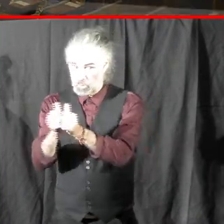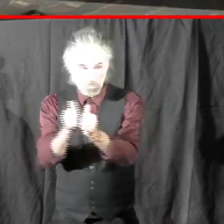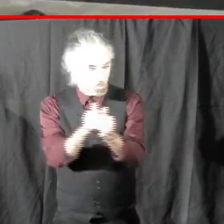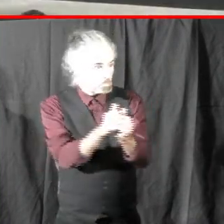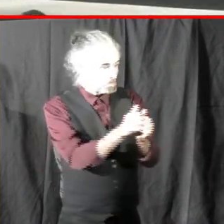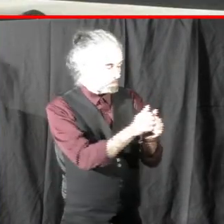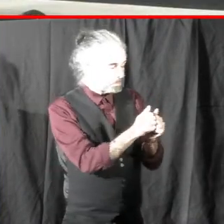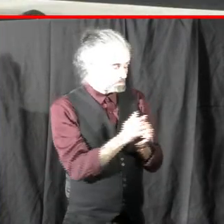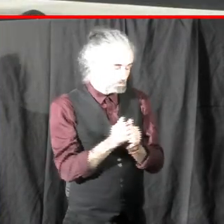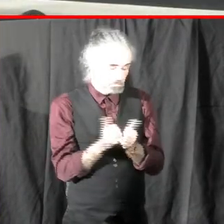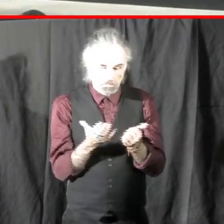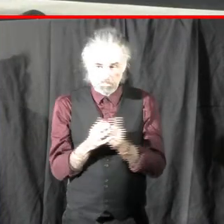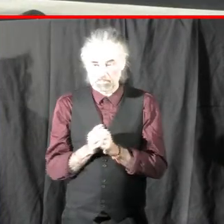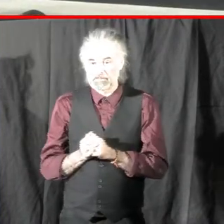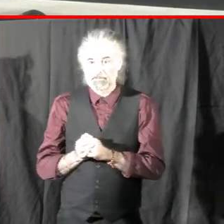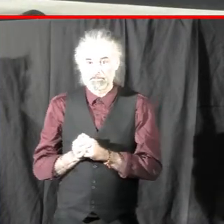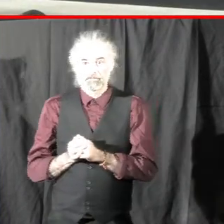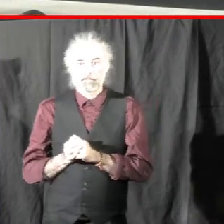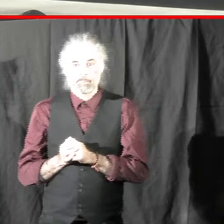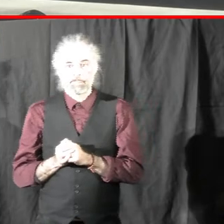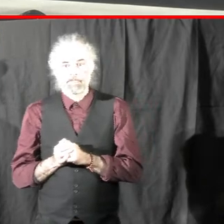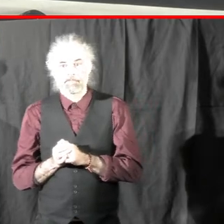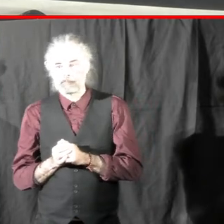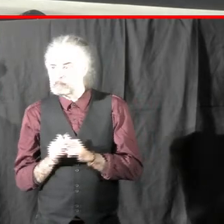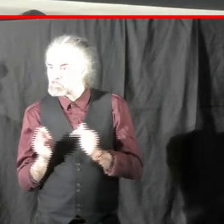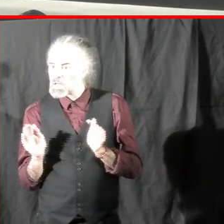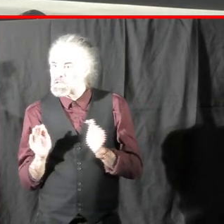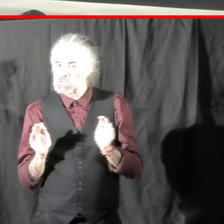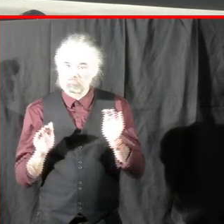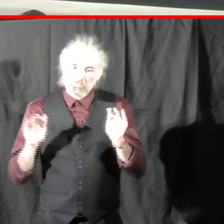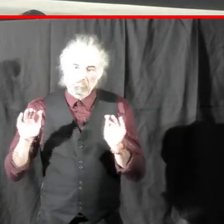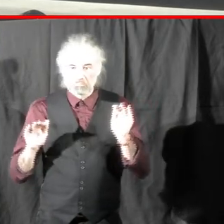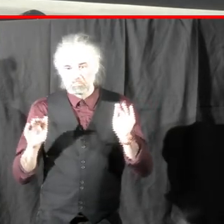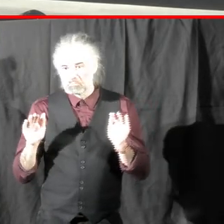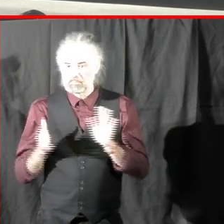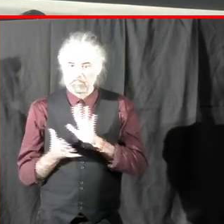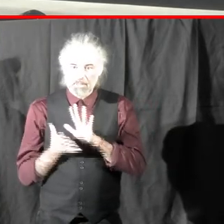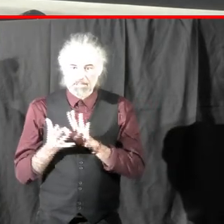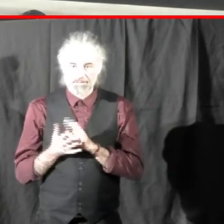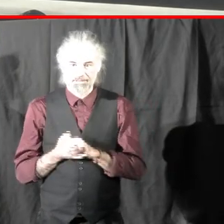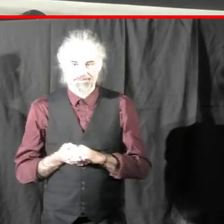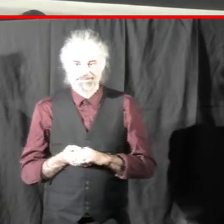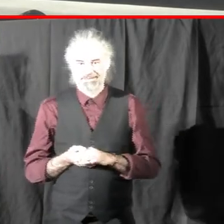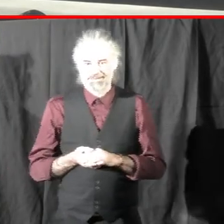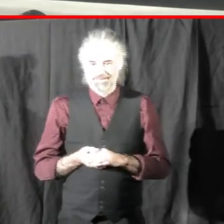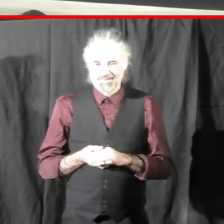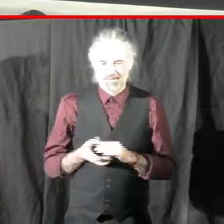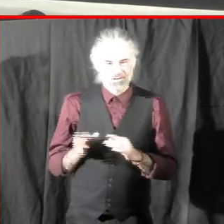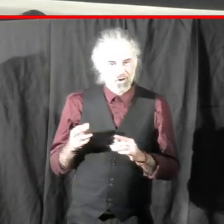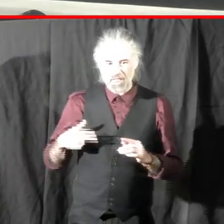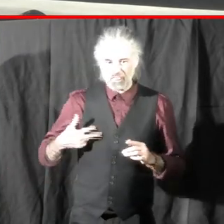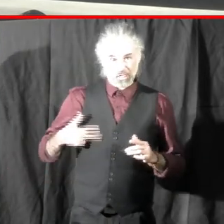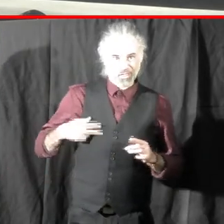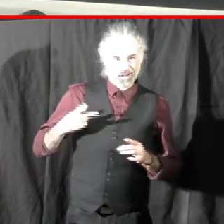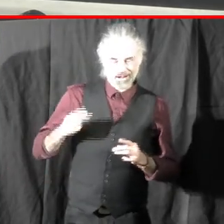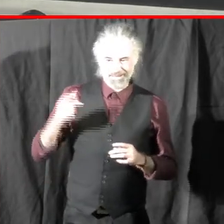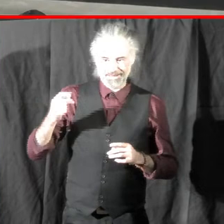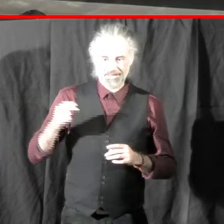Yeah. Okay. Another hand. There's a less slightly less clicking or slower clicking. Just we're not quite as sure. Just